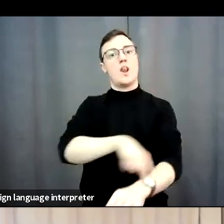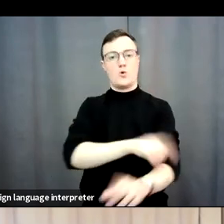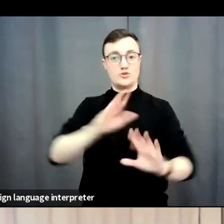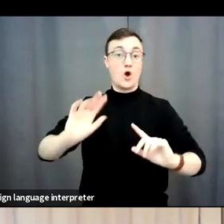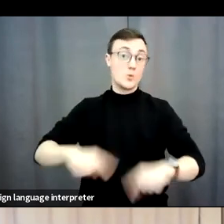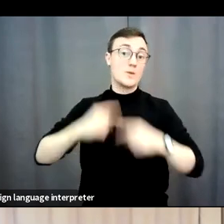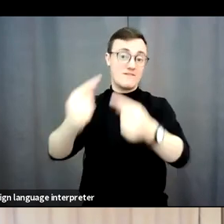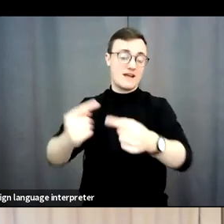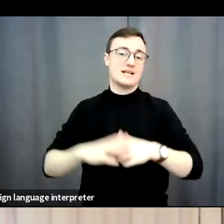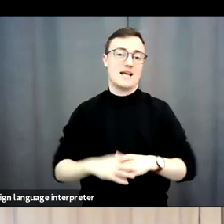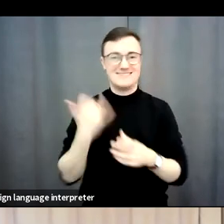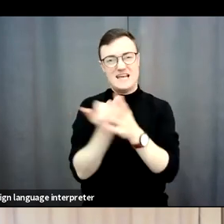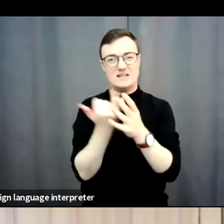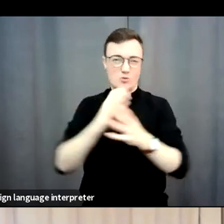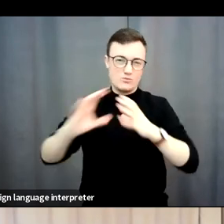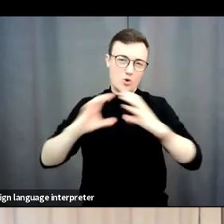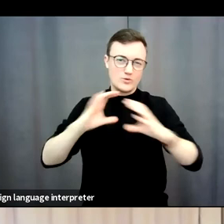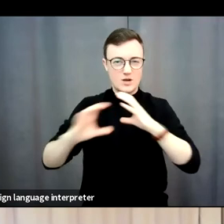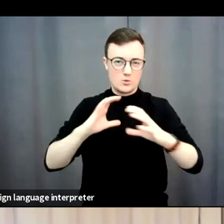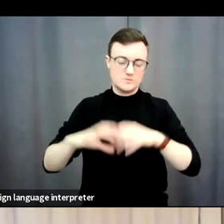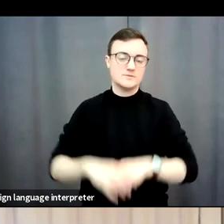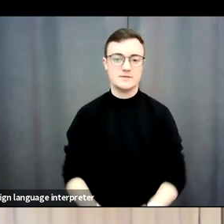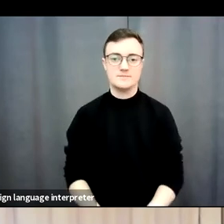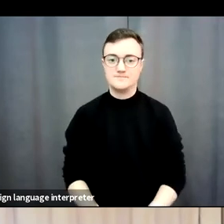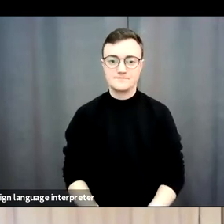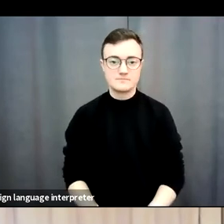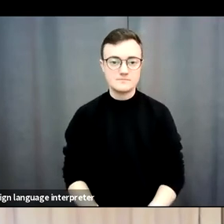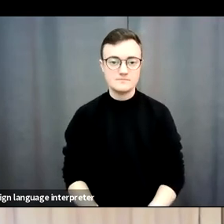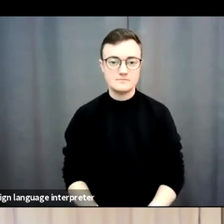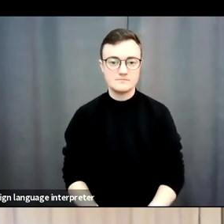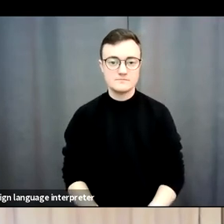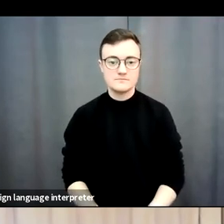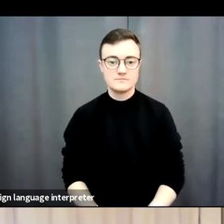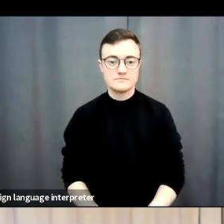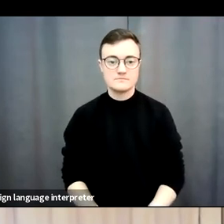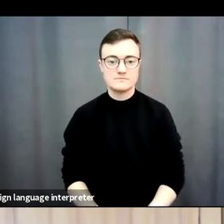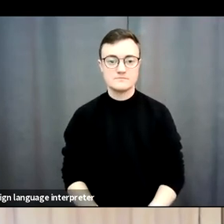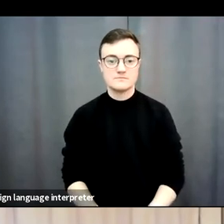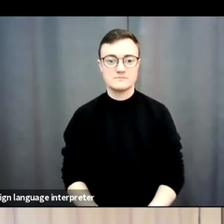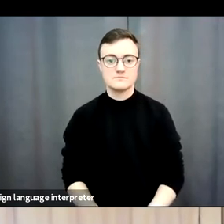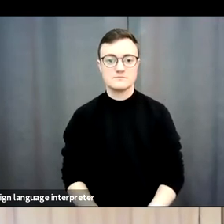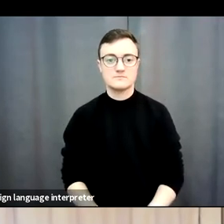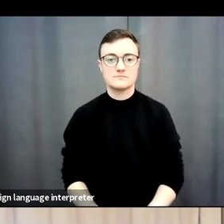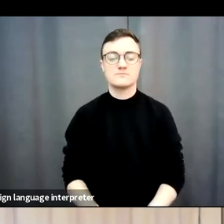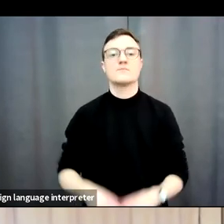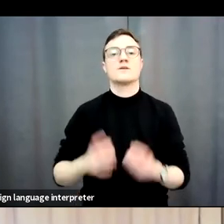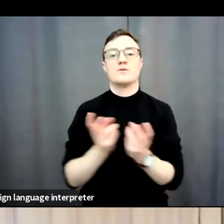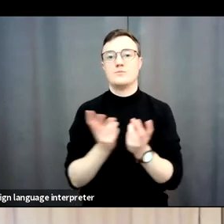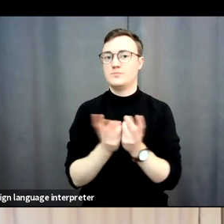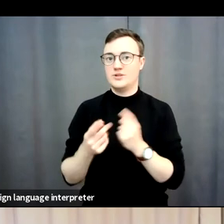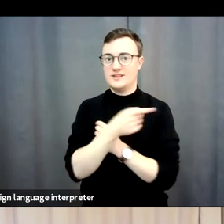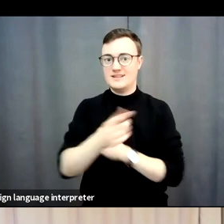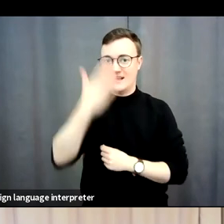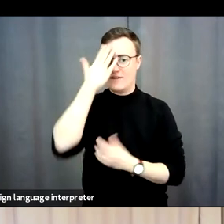their development in the communication and language development. What phase, what is the next step, what should we do, what can